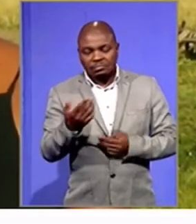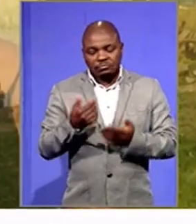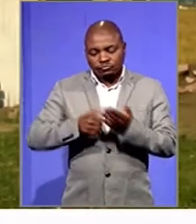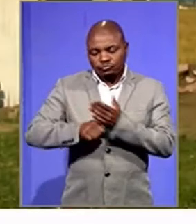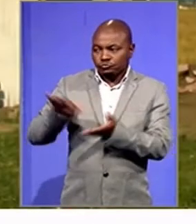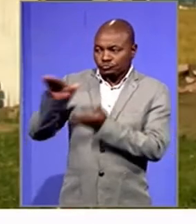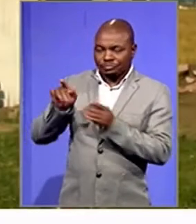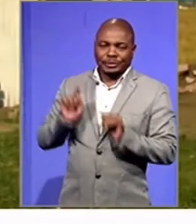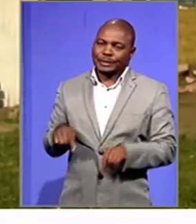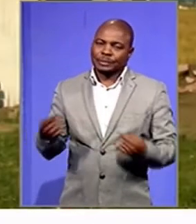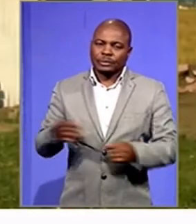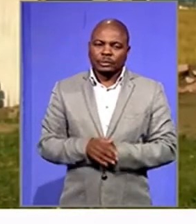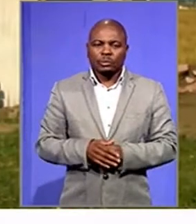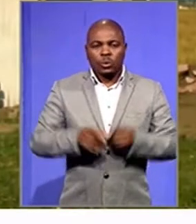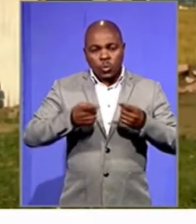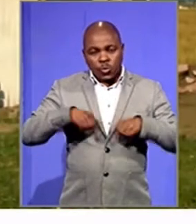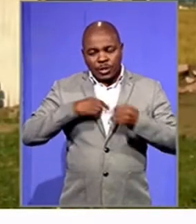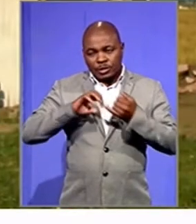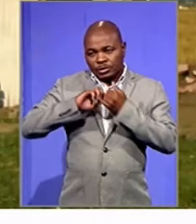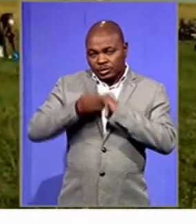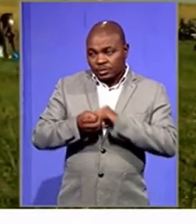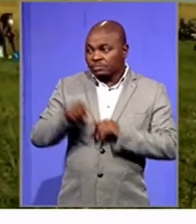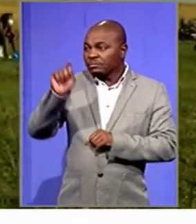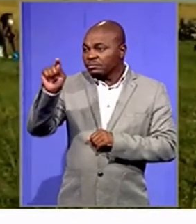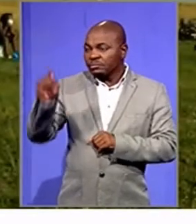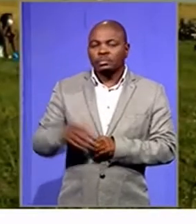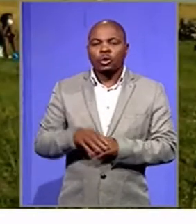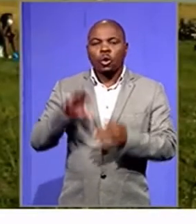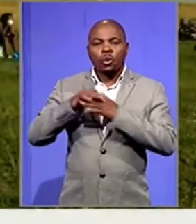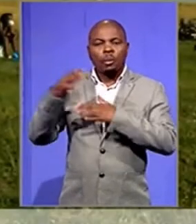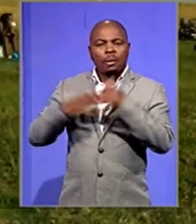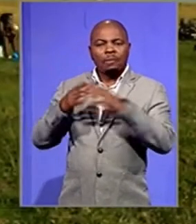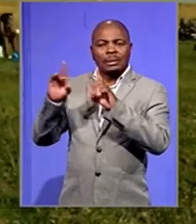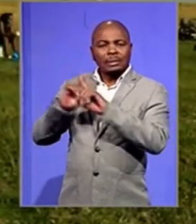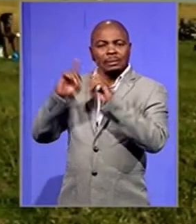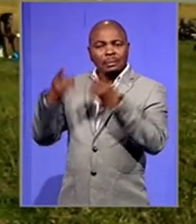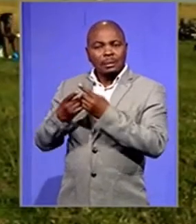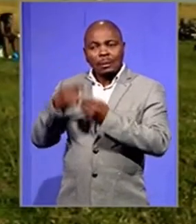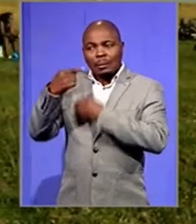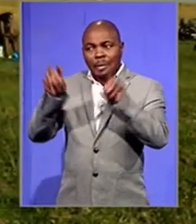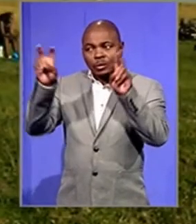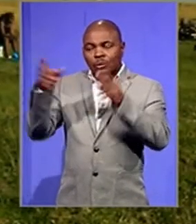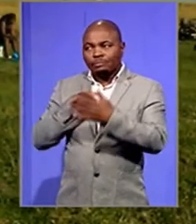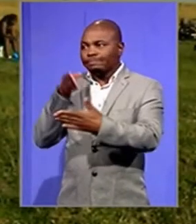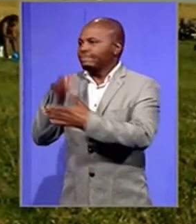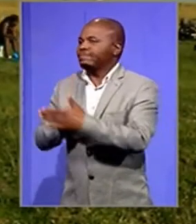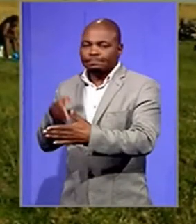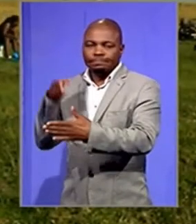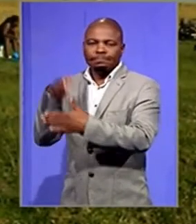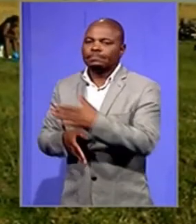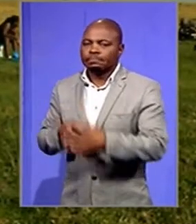grant. Maitekelo a rena a go kwa maikutlo a ba kgoro ya merero ya selegae tabeng ye ga a atlega.